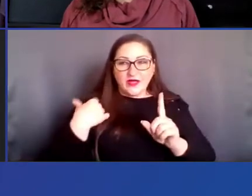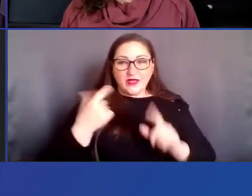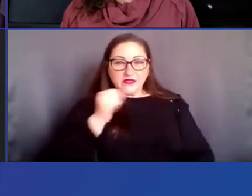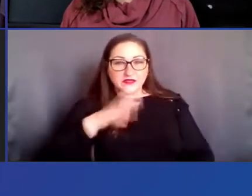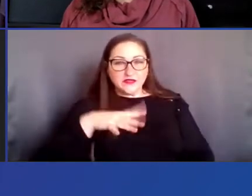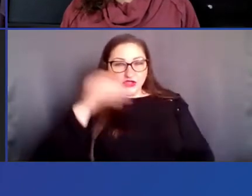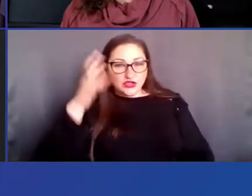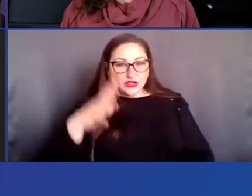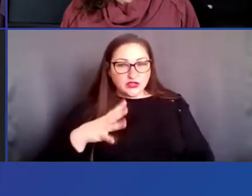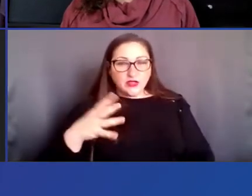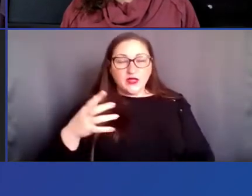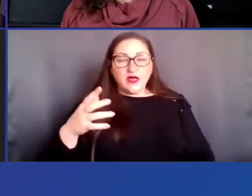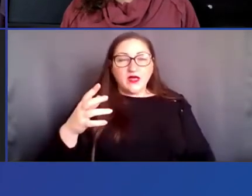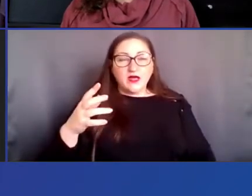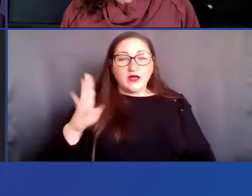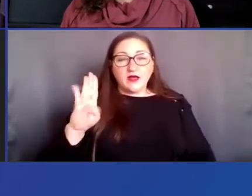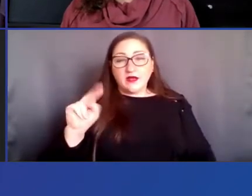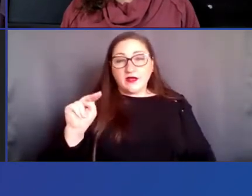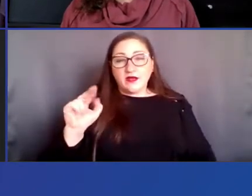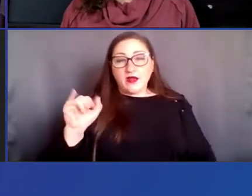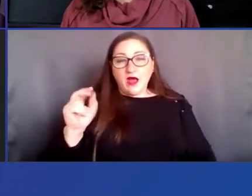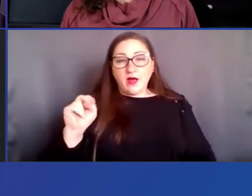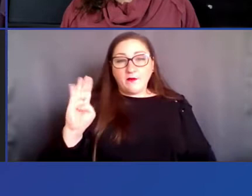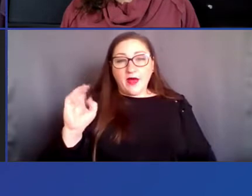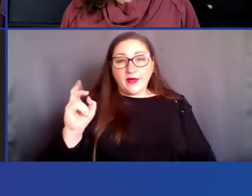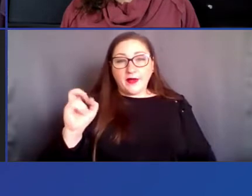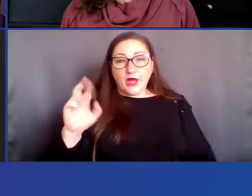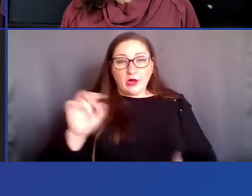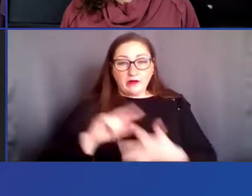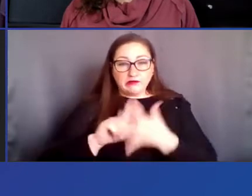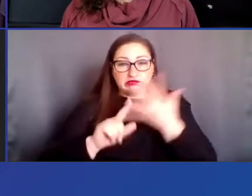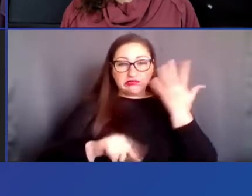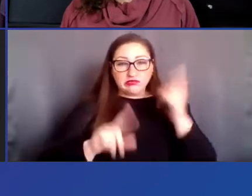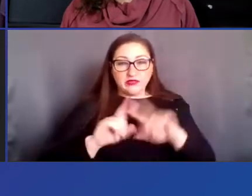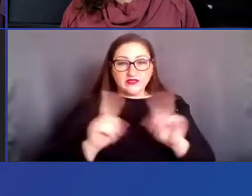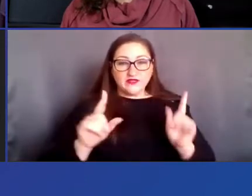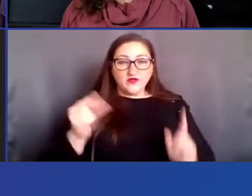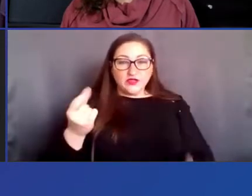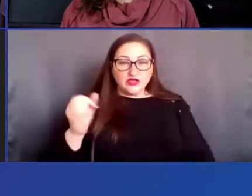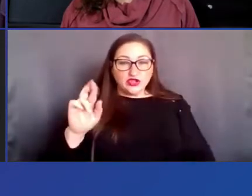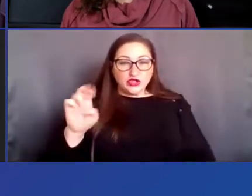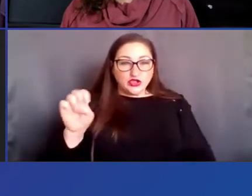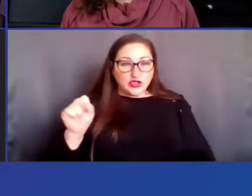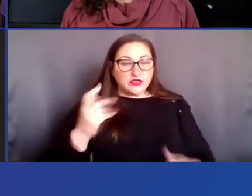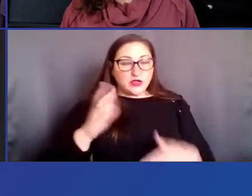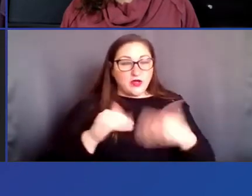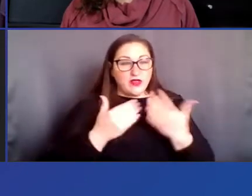better work environment for musicians is the idea, and just